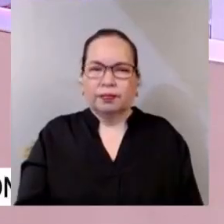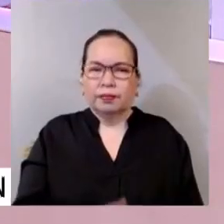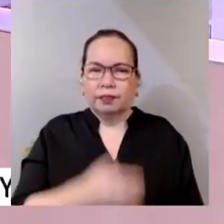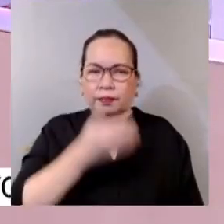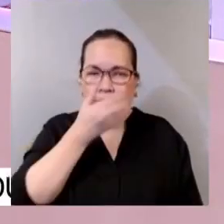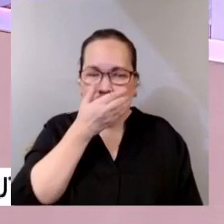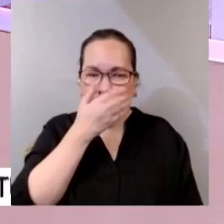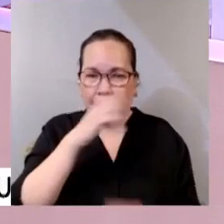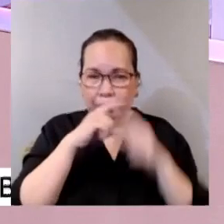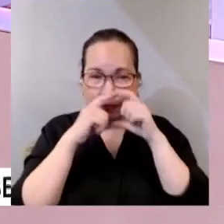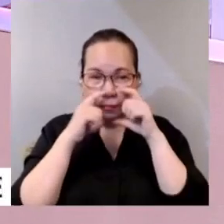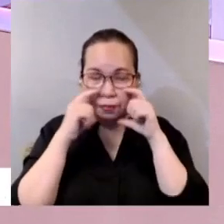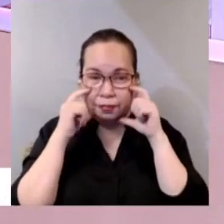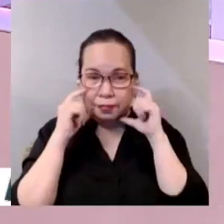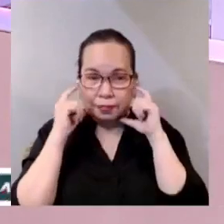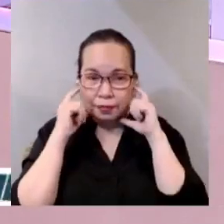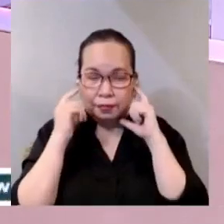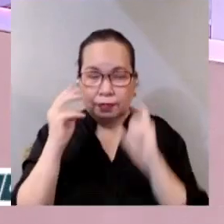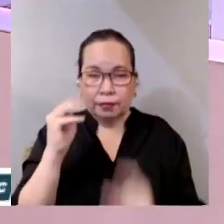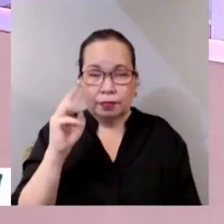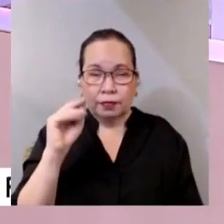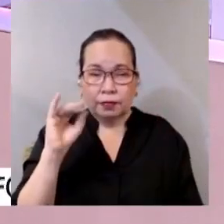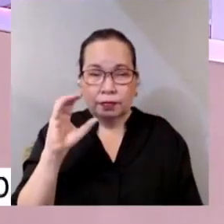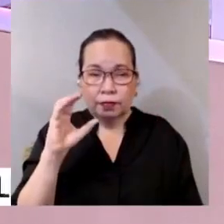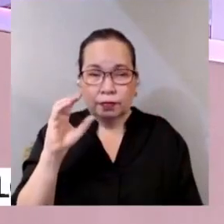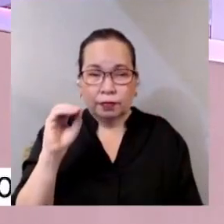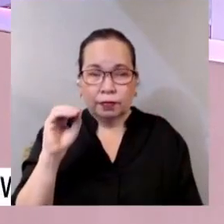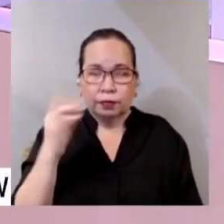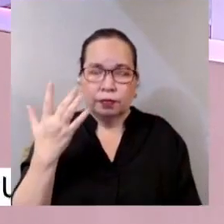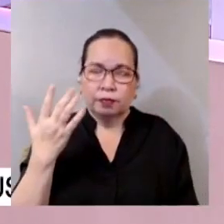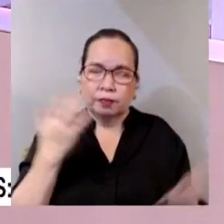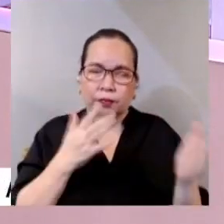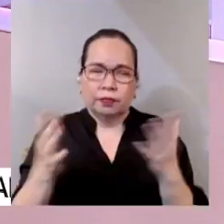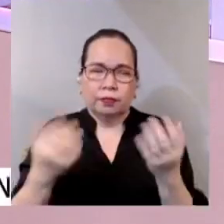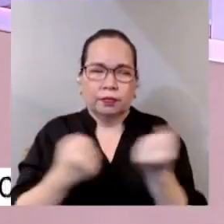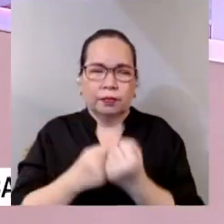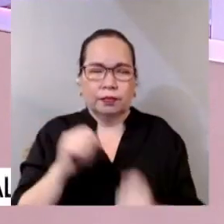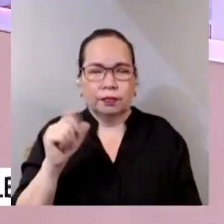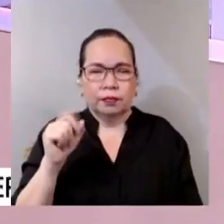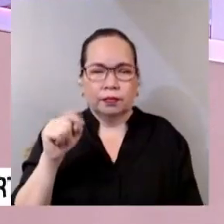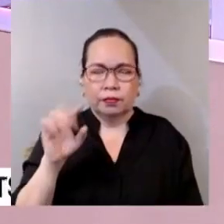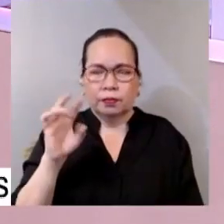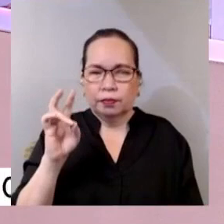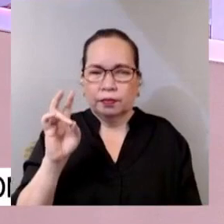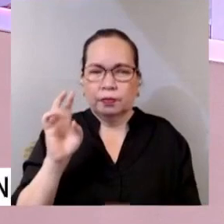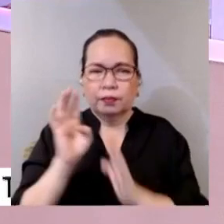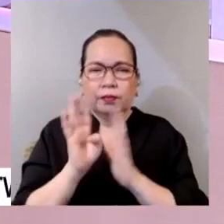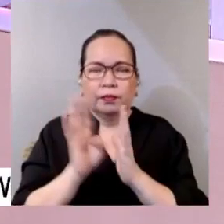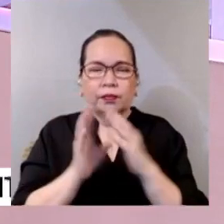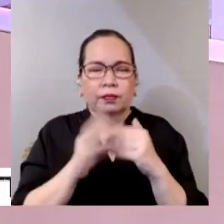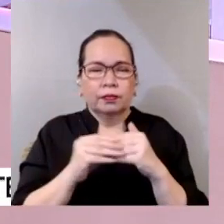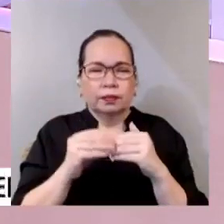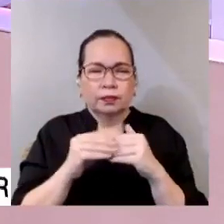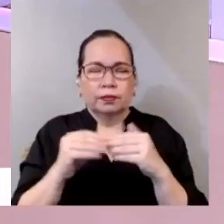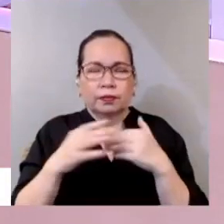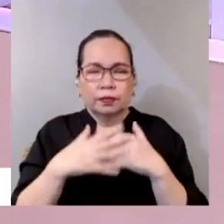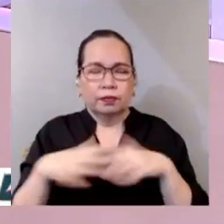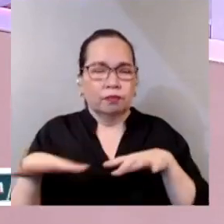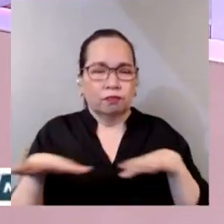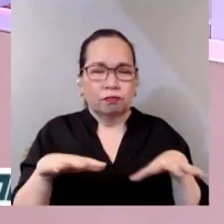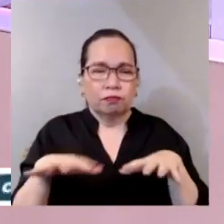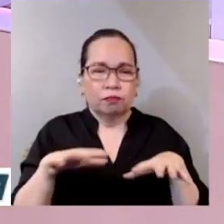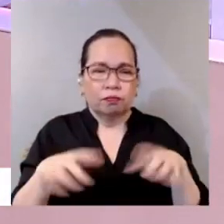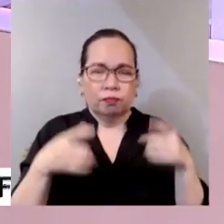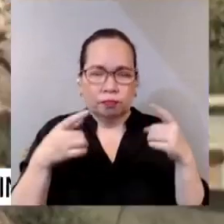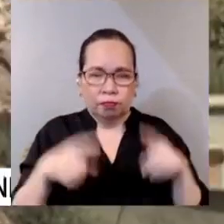120 billion dirhams, or $11.7 billion, in a post-earthquake reconstruction plan over the